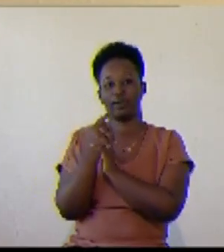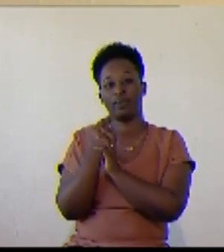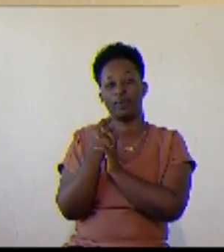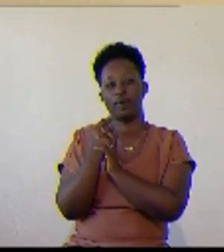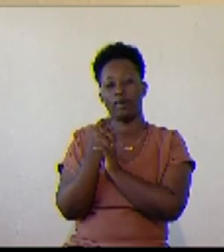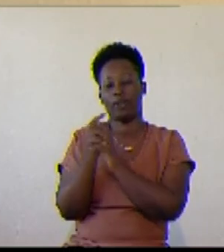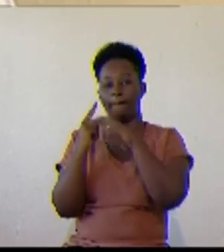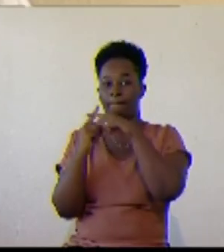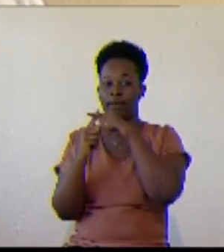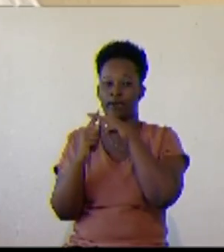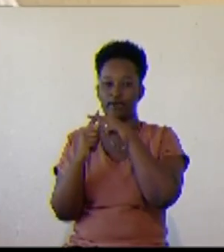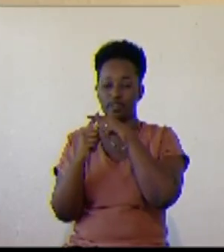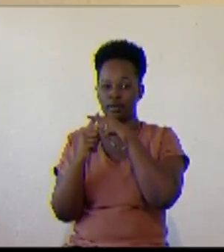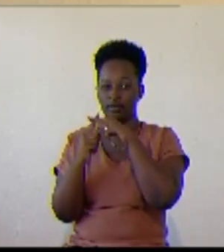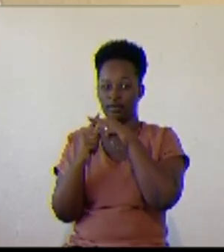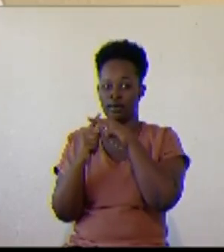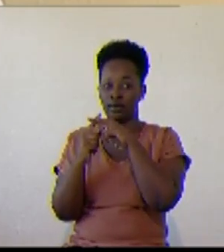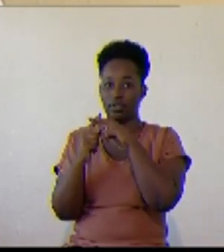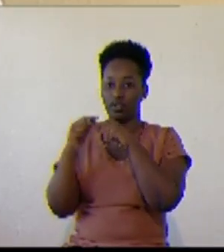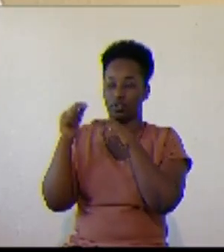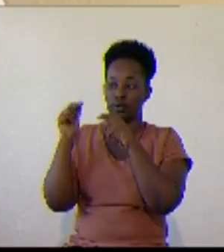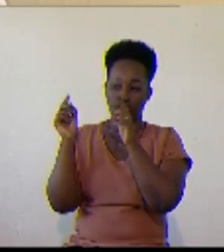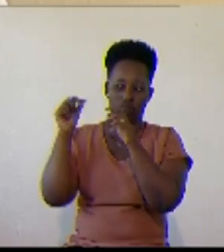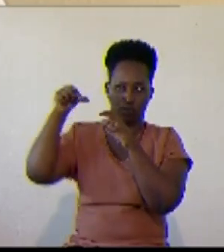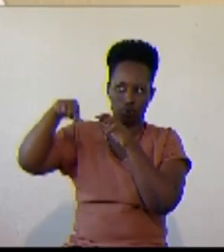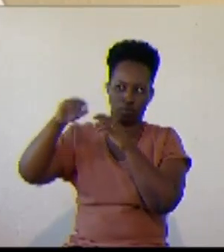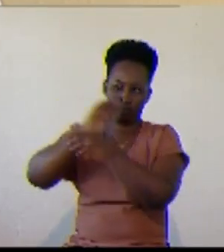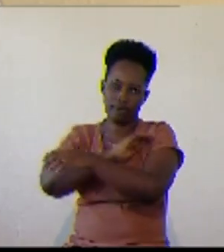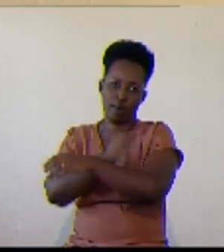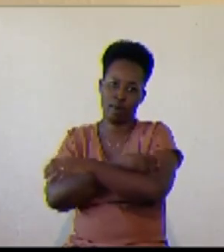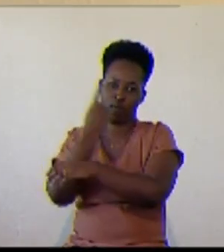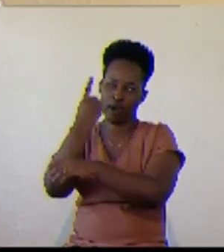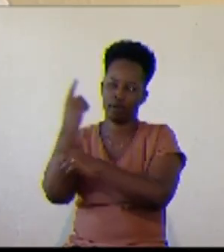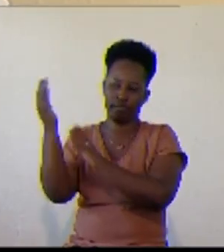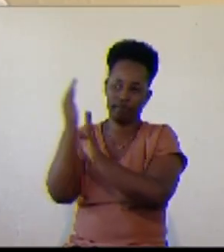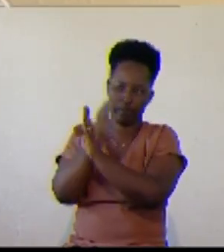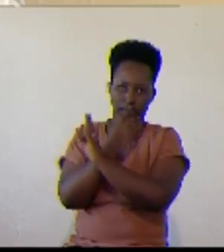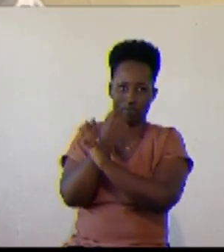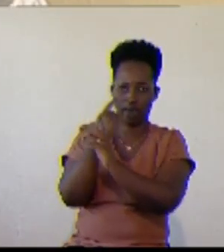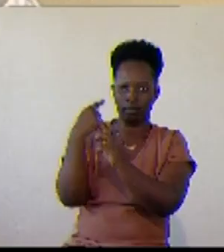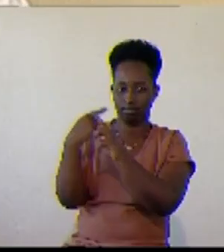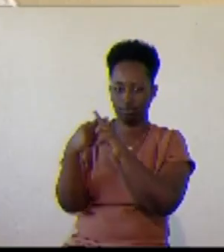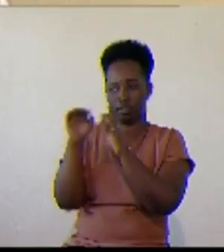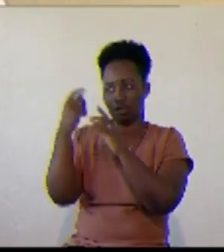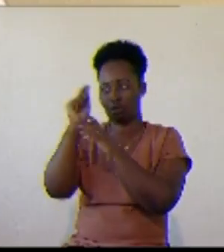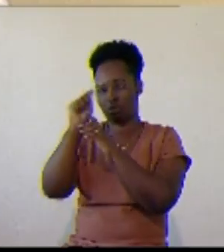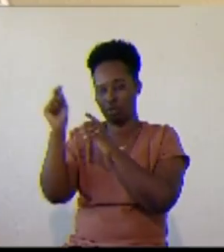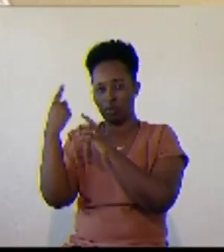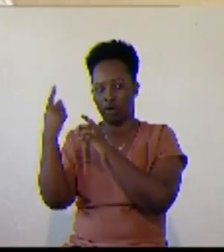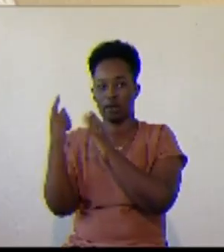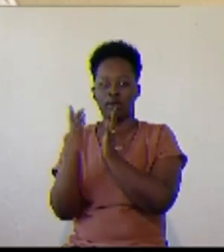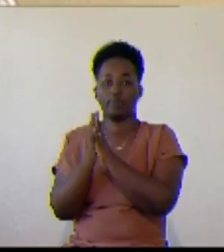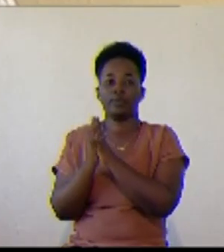1 plus, this is power 1. When you bring 1 here, and then you subtract 1 here, so you have to follow that.